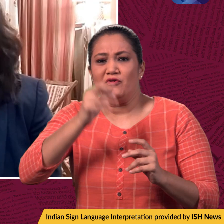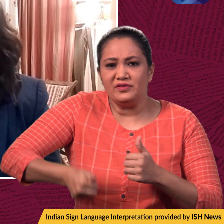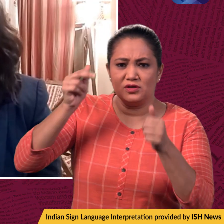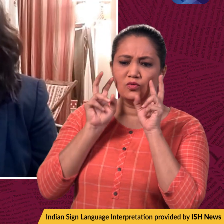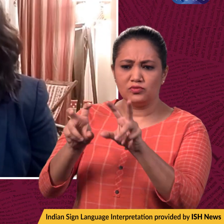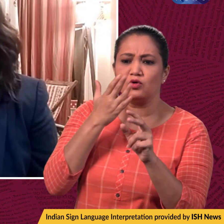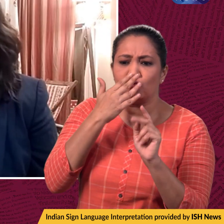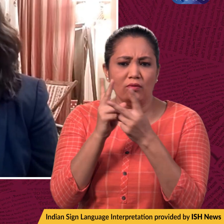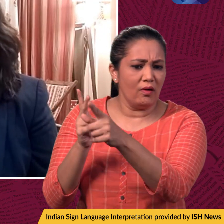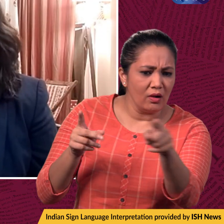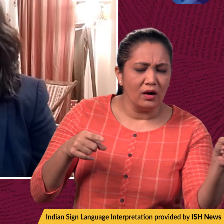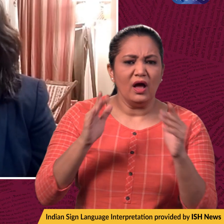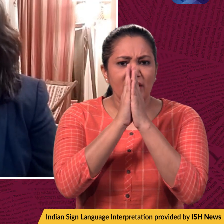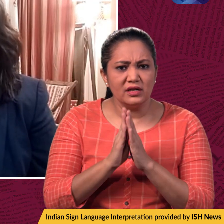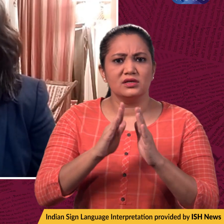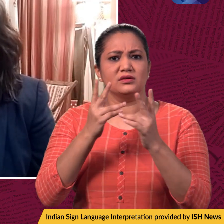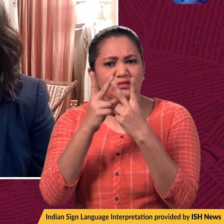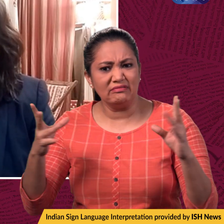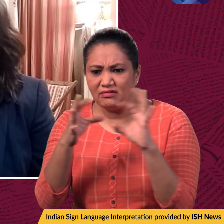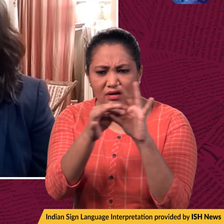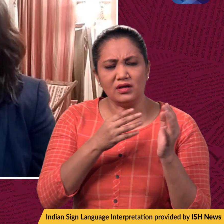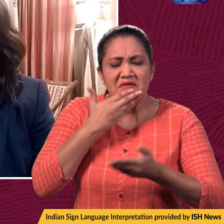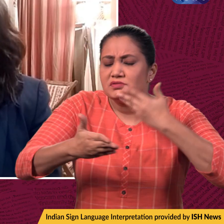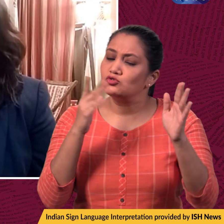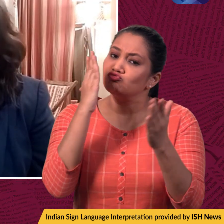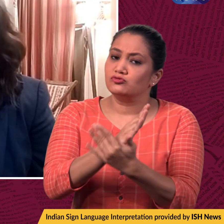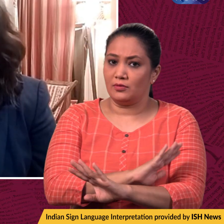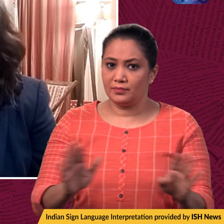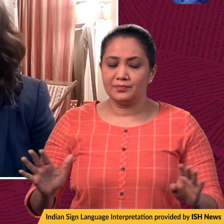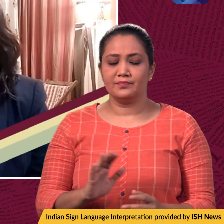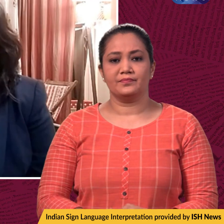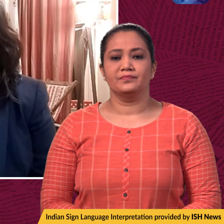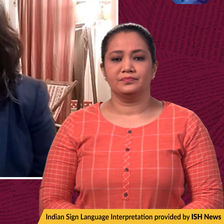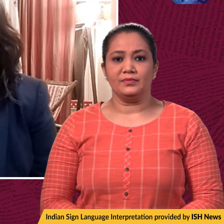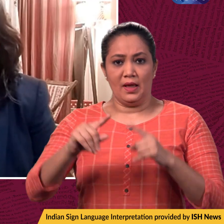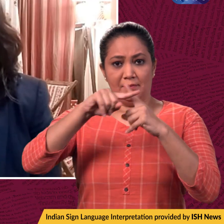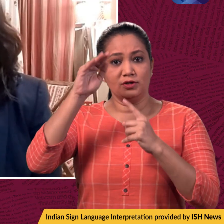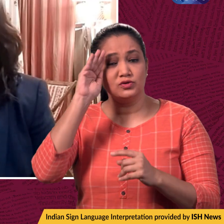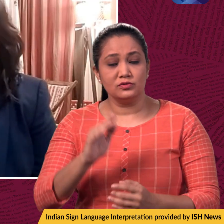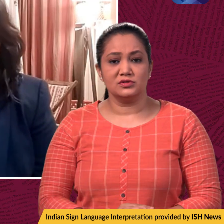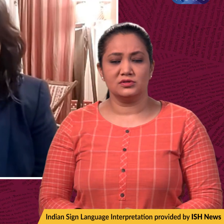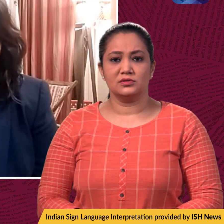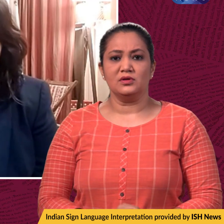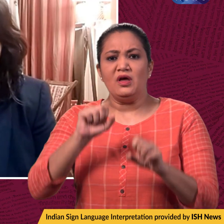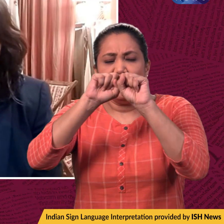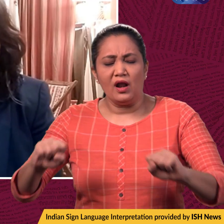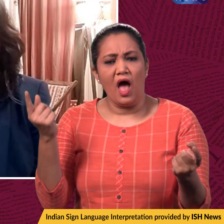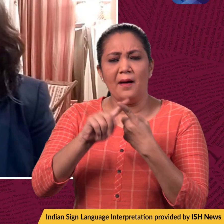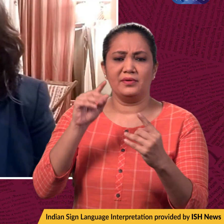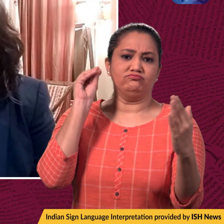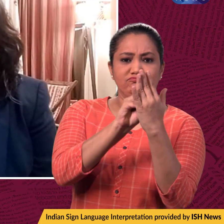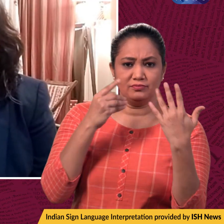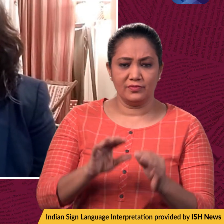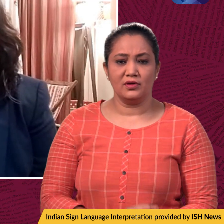to monitor schools for religious teachings and issue notices. Also in the news, a case of rape has been